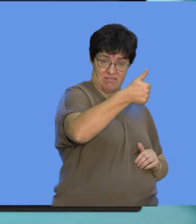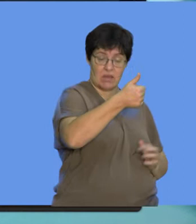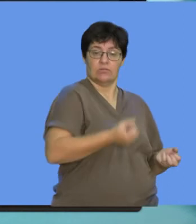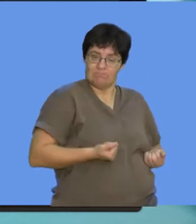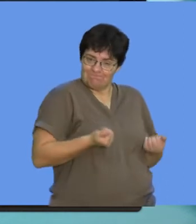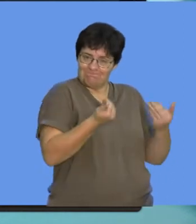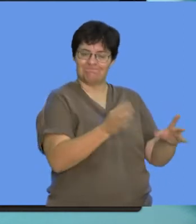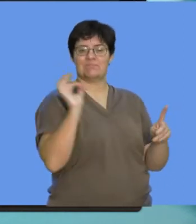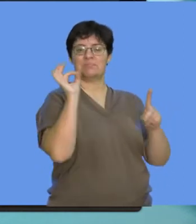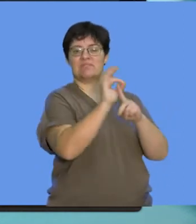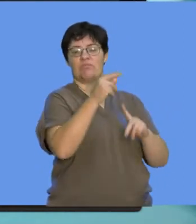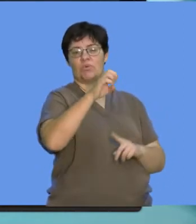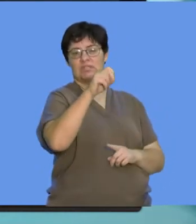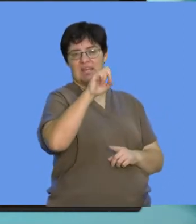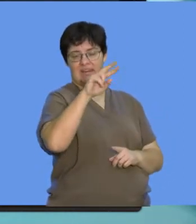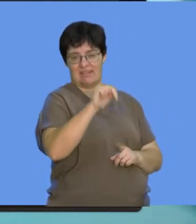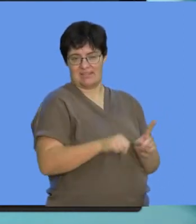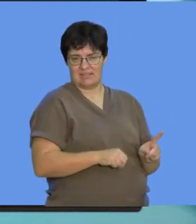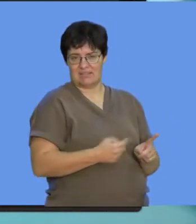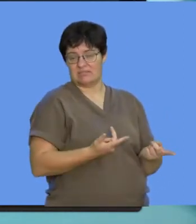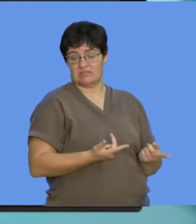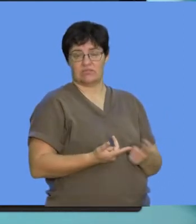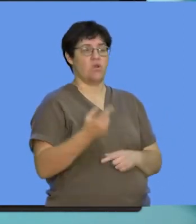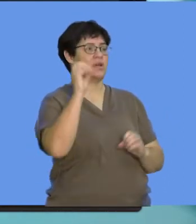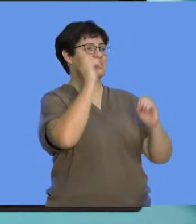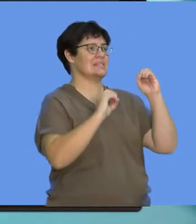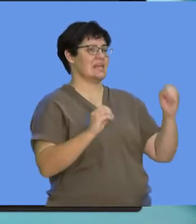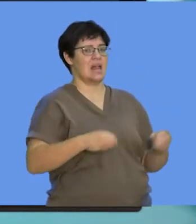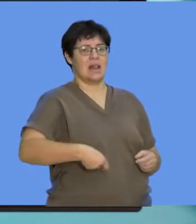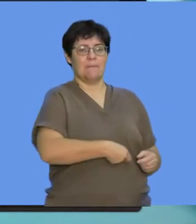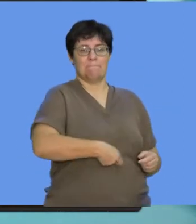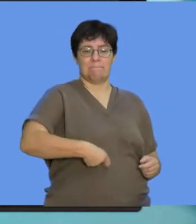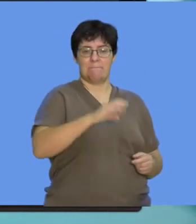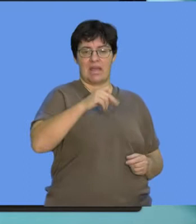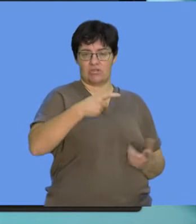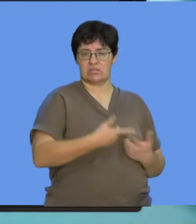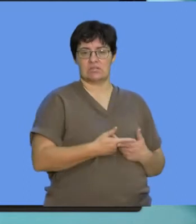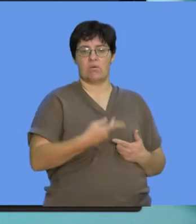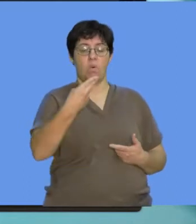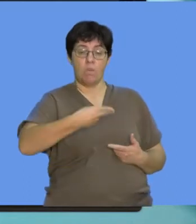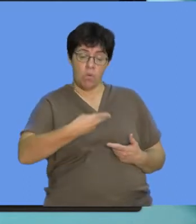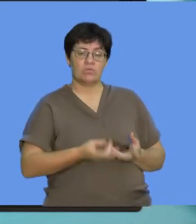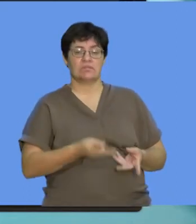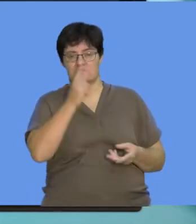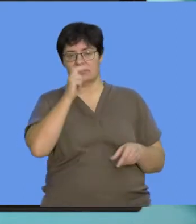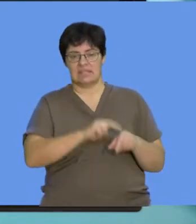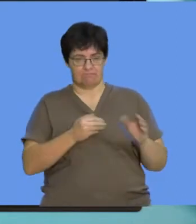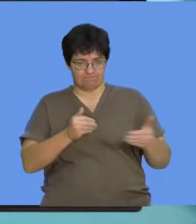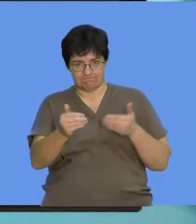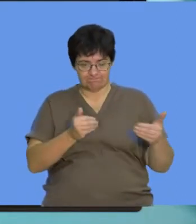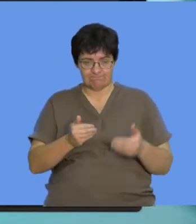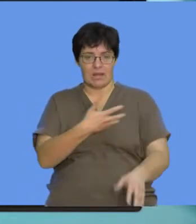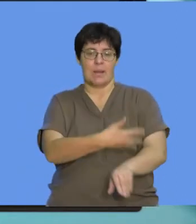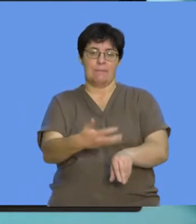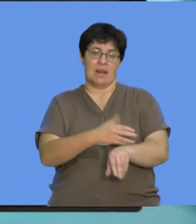to produce a specific protein. For example, the cells in the pancreas will produce the hormones needed for regulation